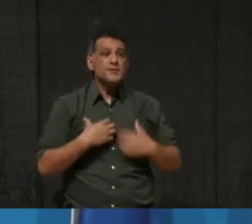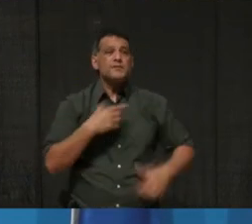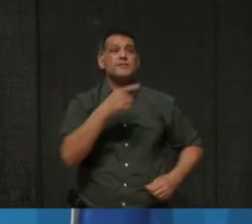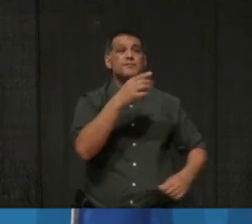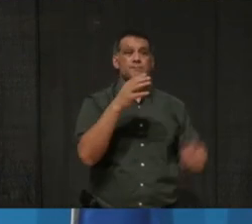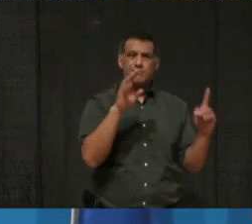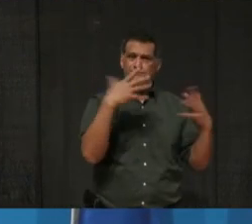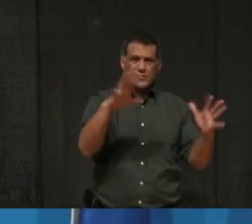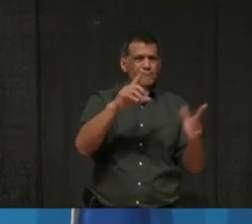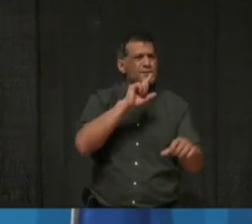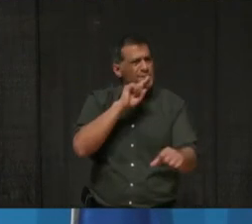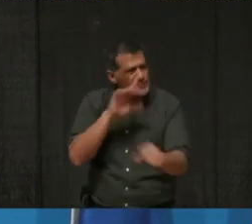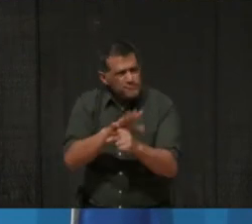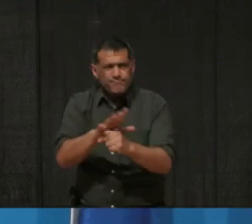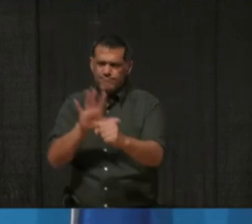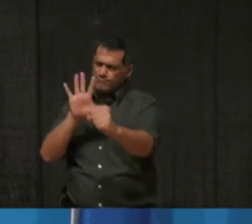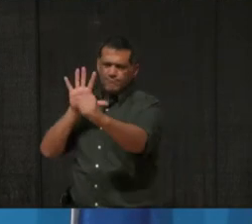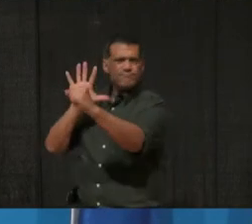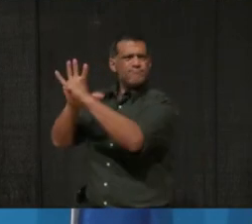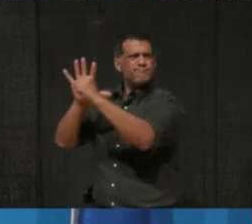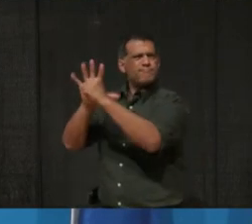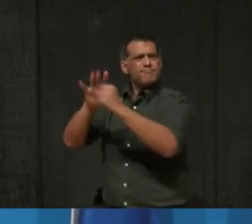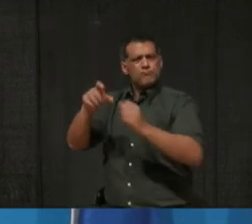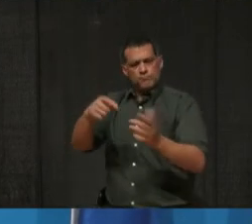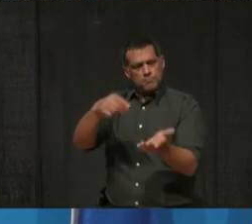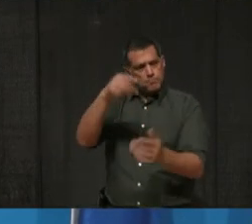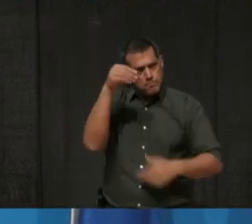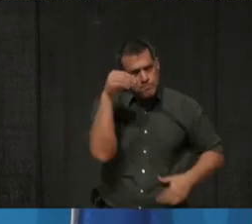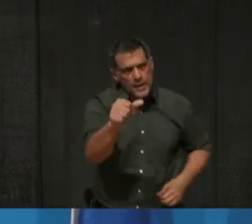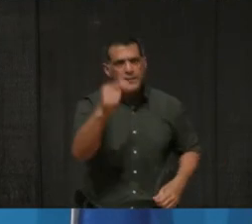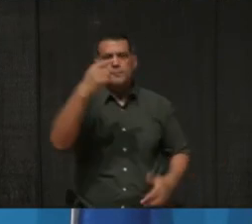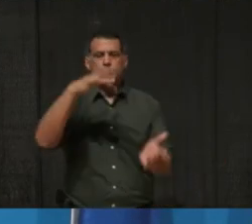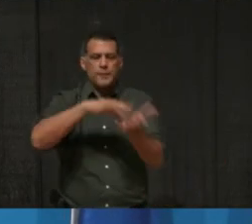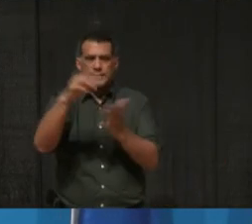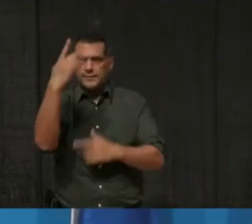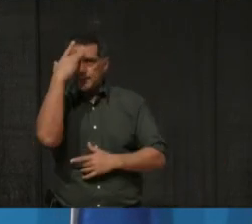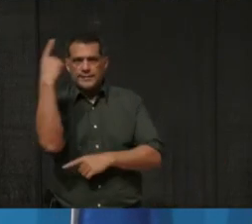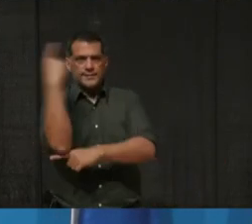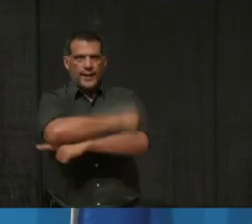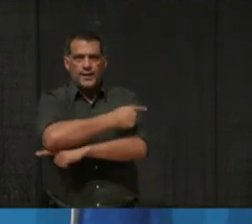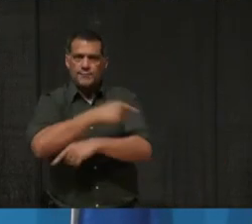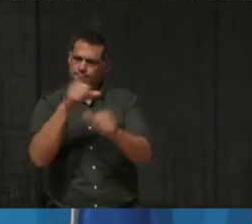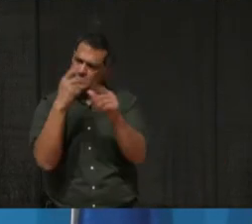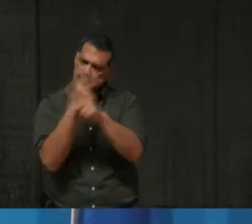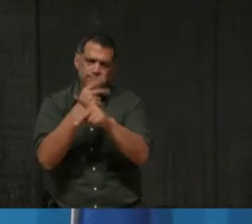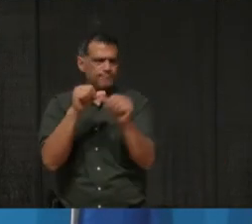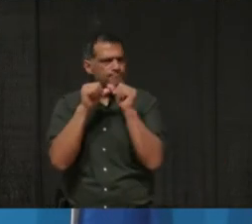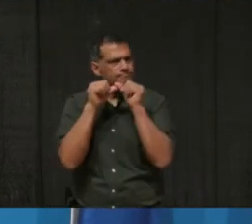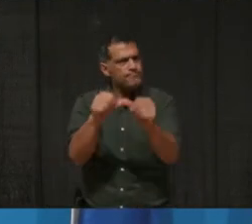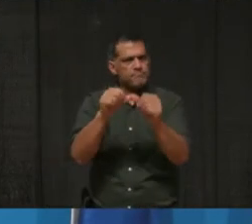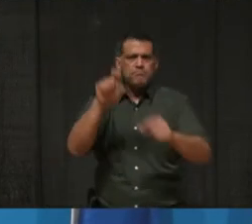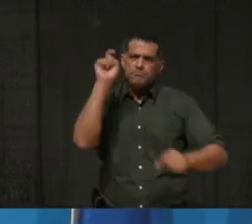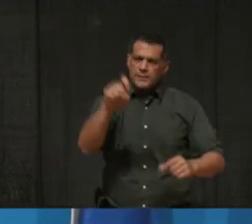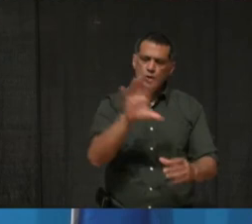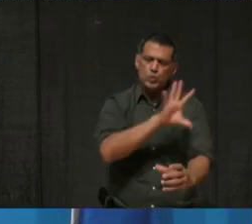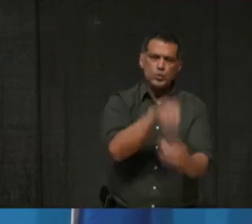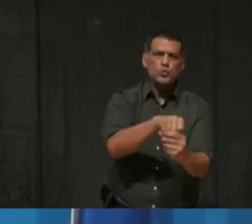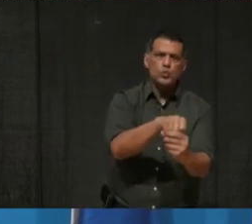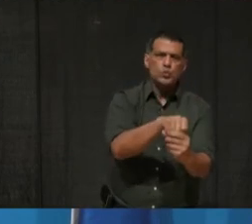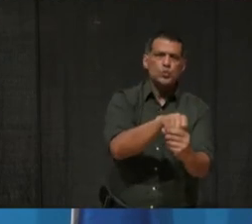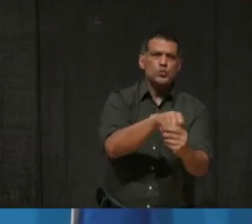dedicatedly advocated for, paid sick days continue to remain an essential part of the